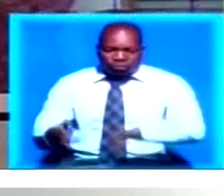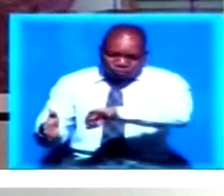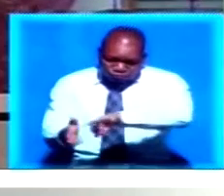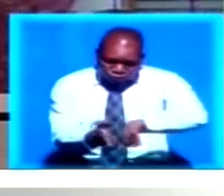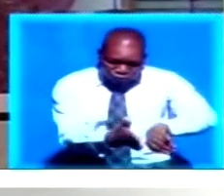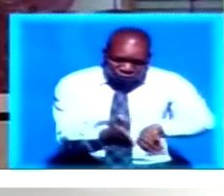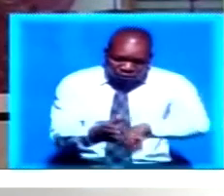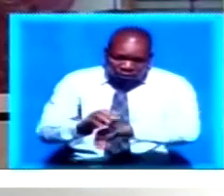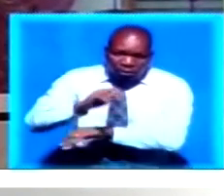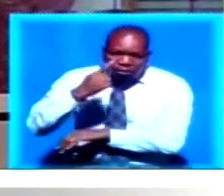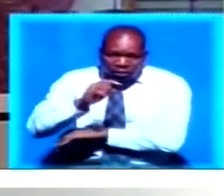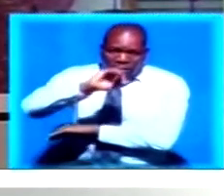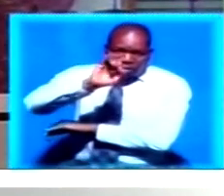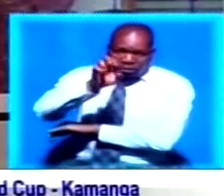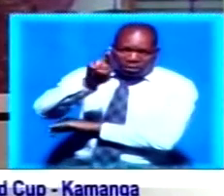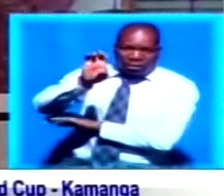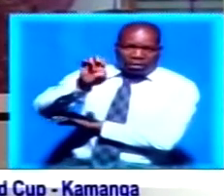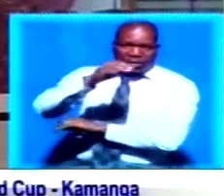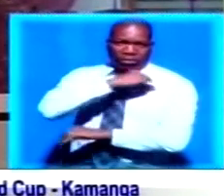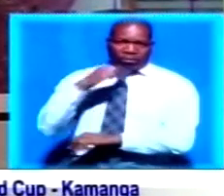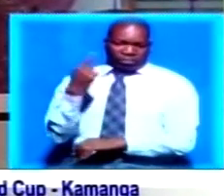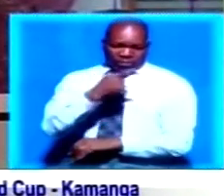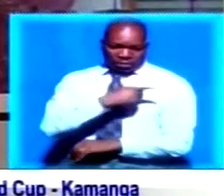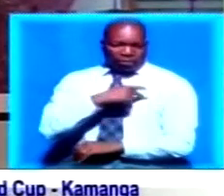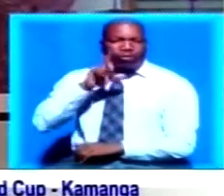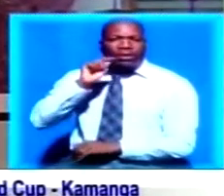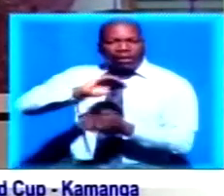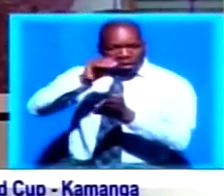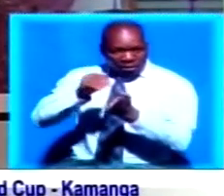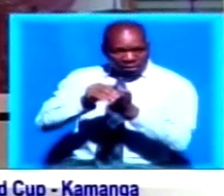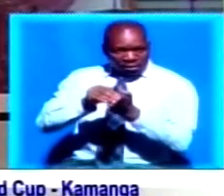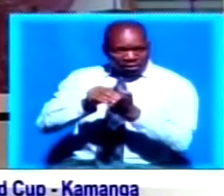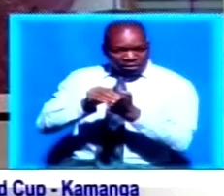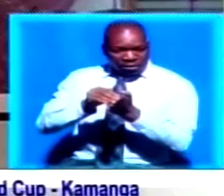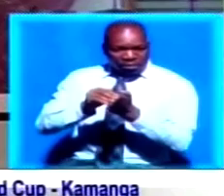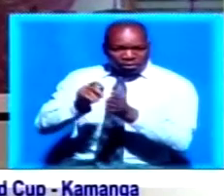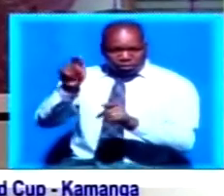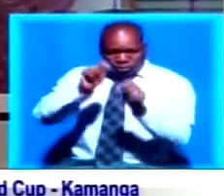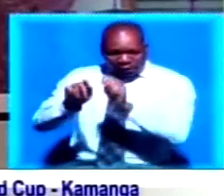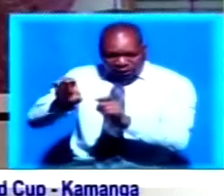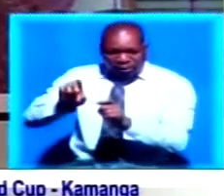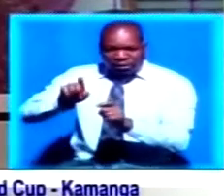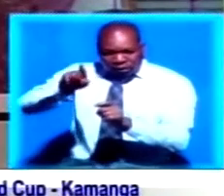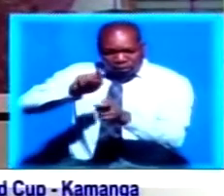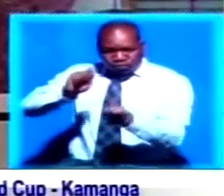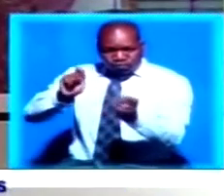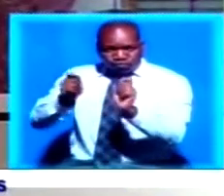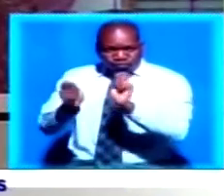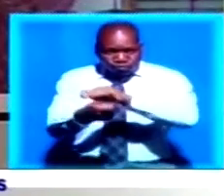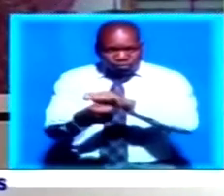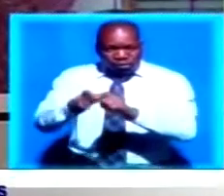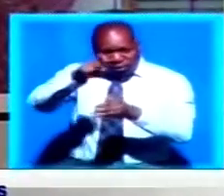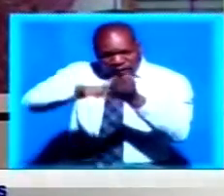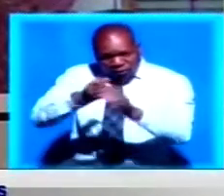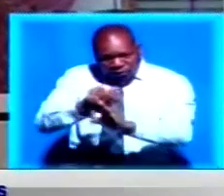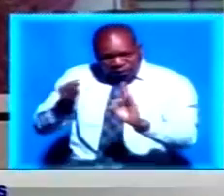Livingstone Central Member of Parliament Matthews Ajere says that there is need to turn Livingstone's tourism sector into a tax-free zone to